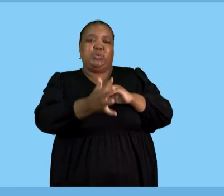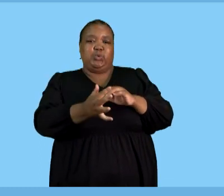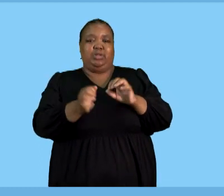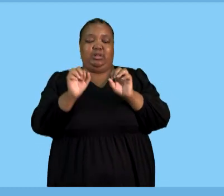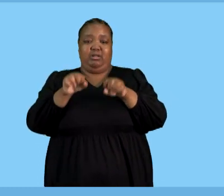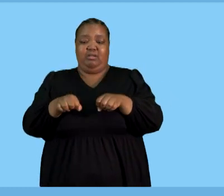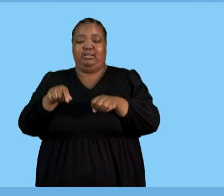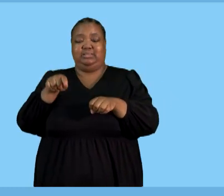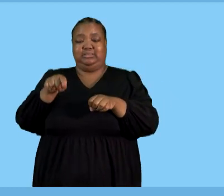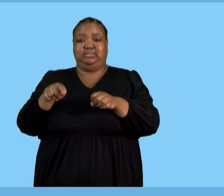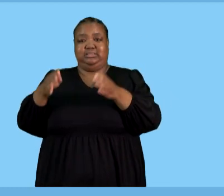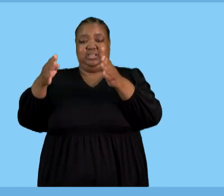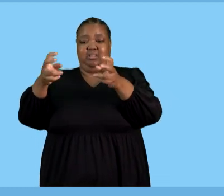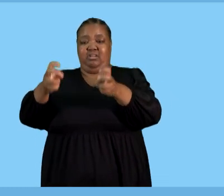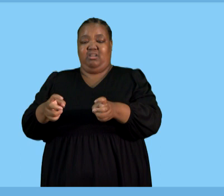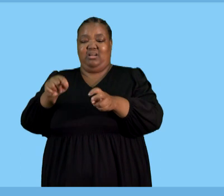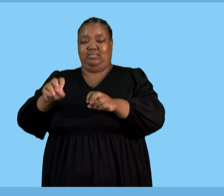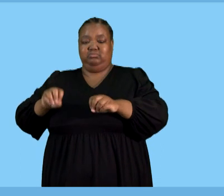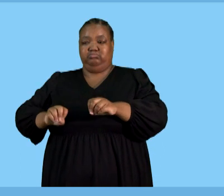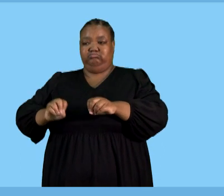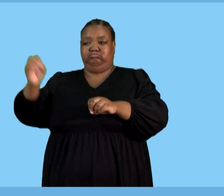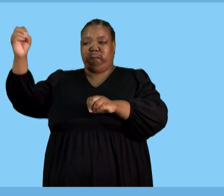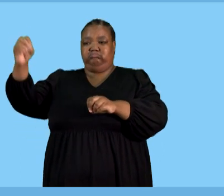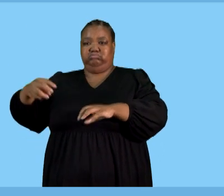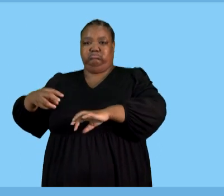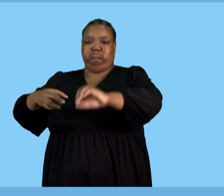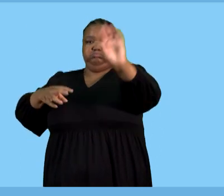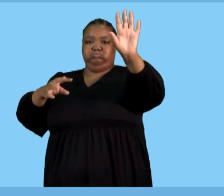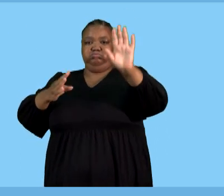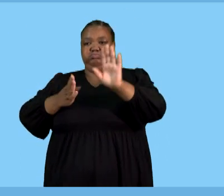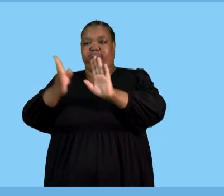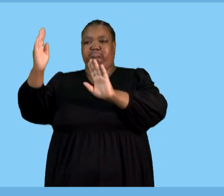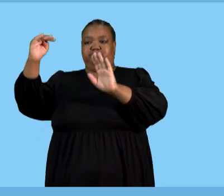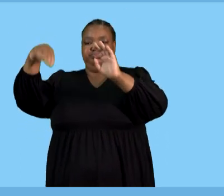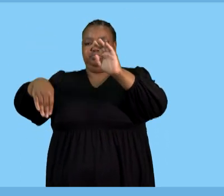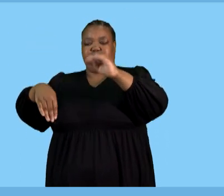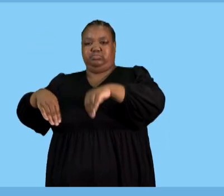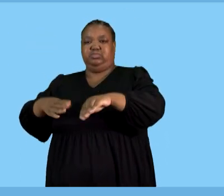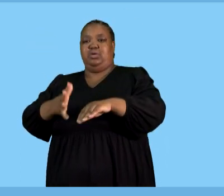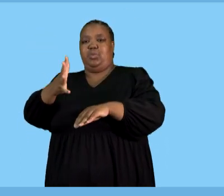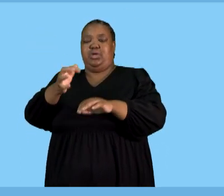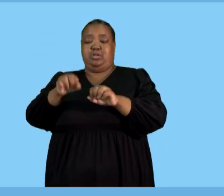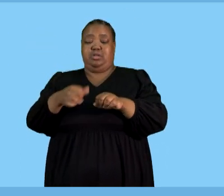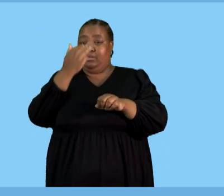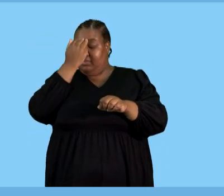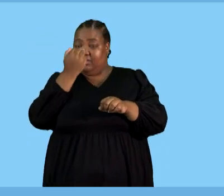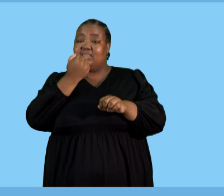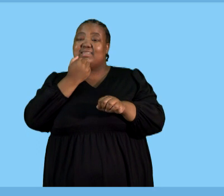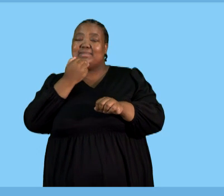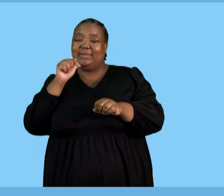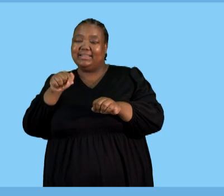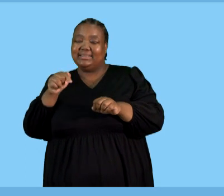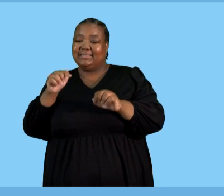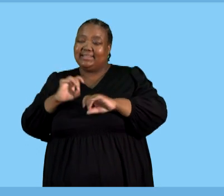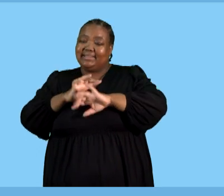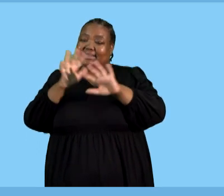reflected in different directions, are going to be scattered in all over this place. So therefore the image formed on this particular picture, it is